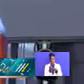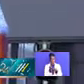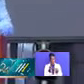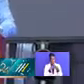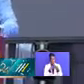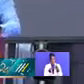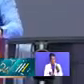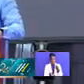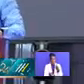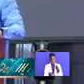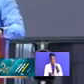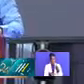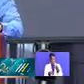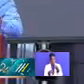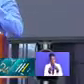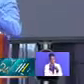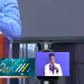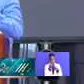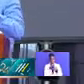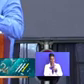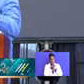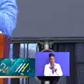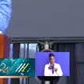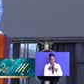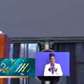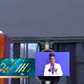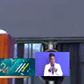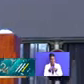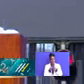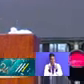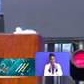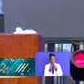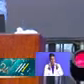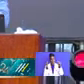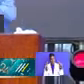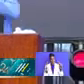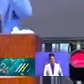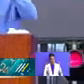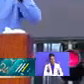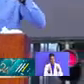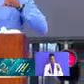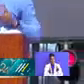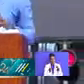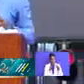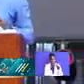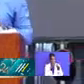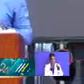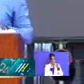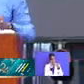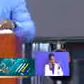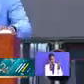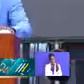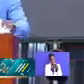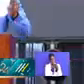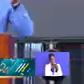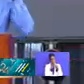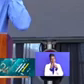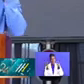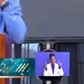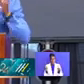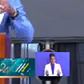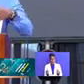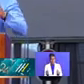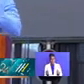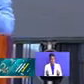number one every nation operate in an Alor that we call Family Alors family